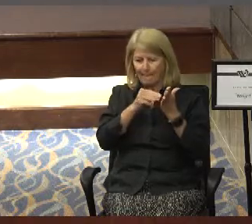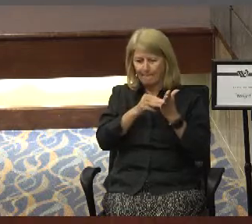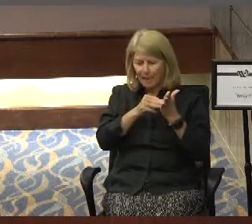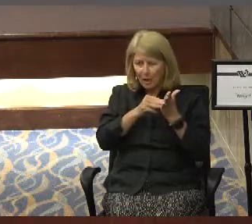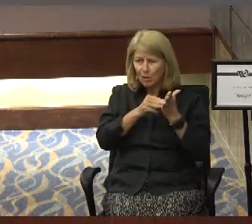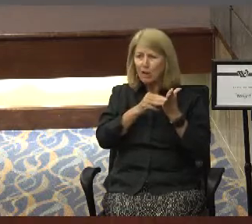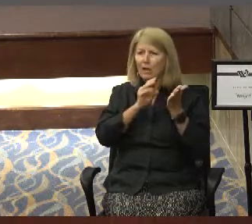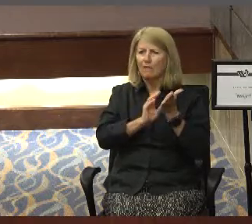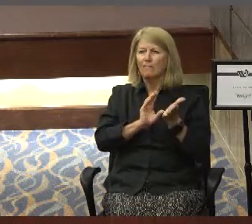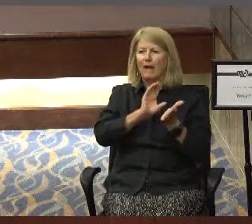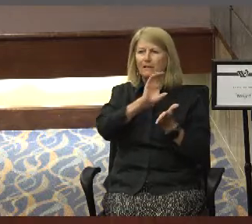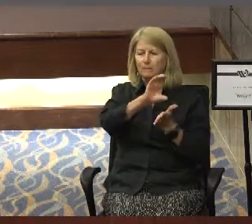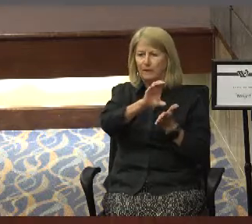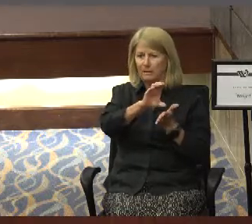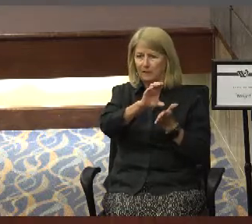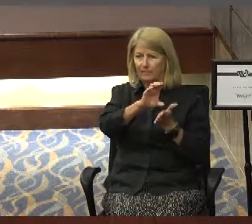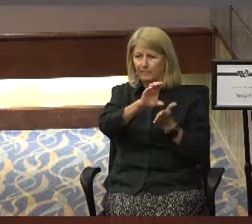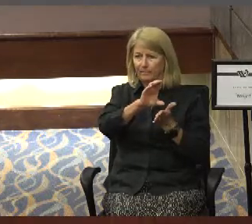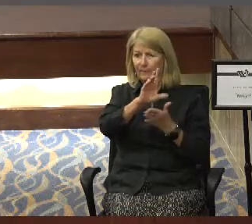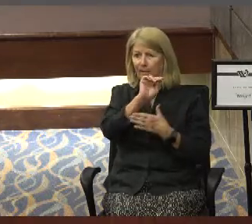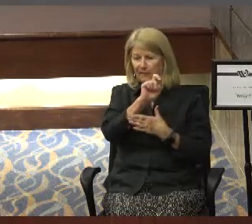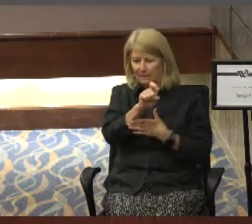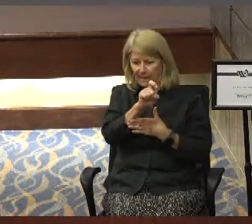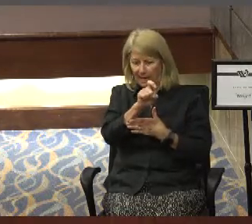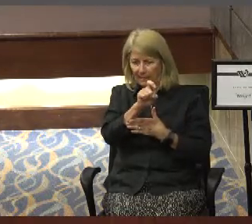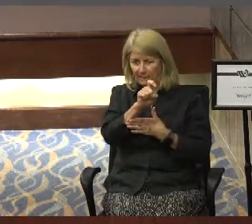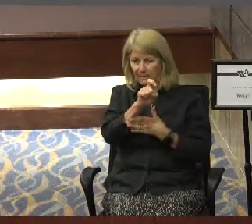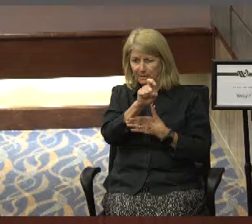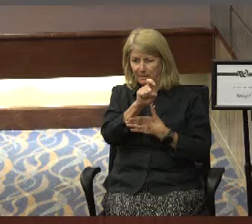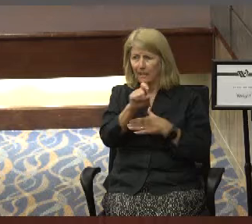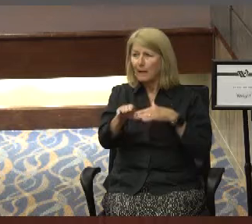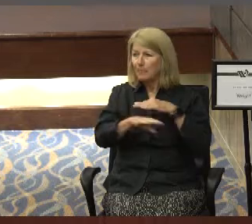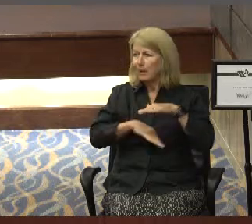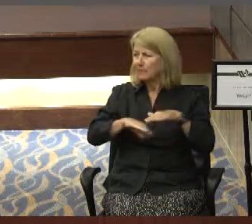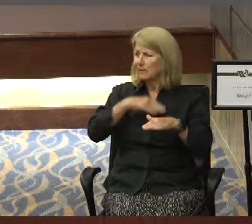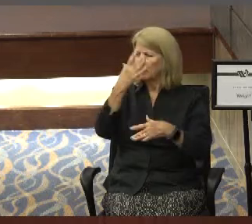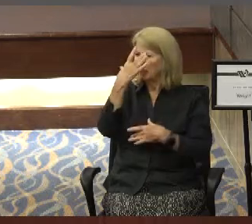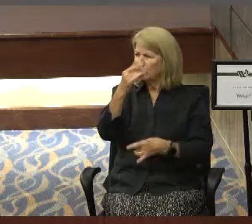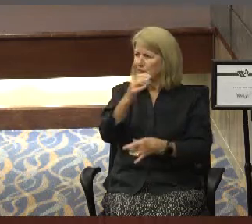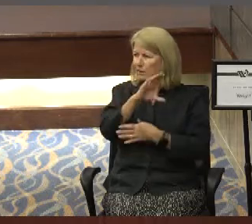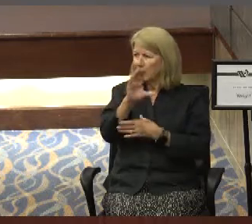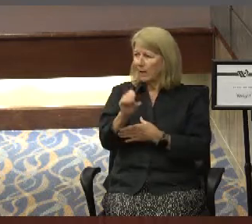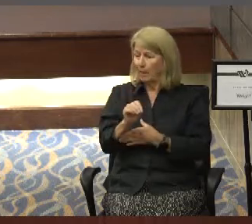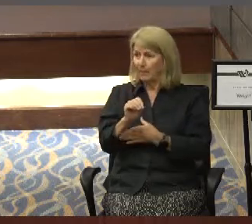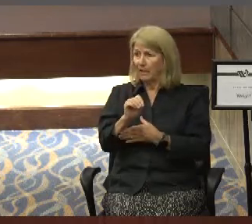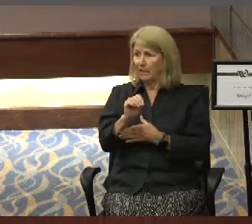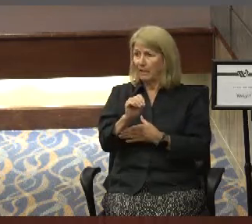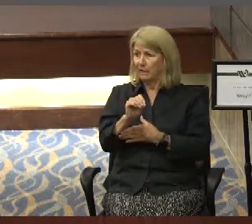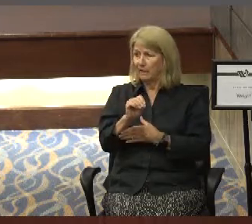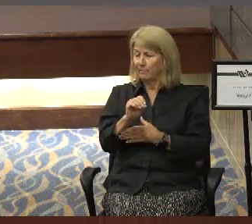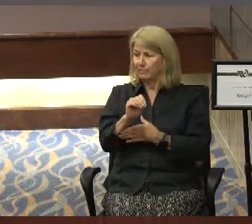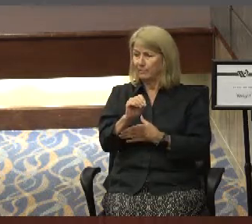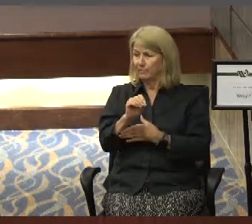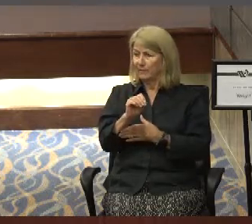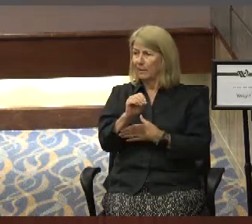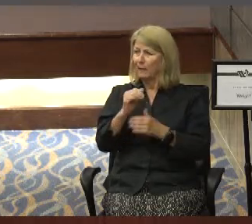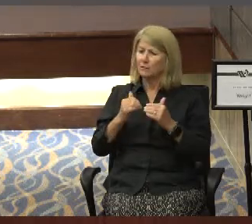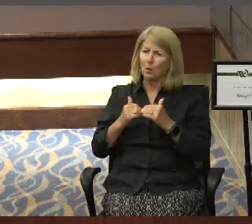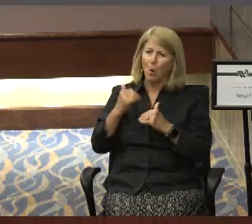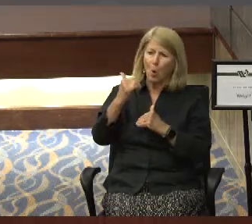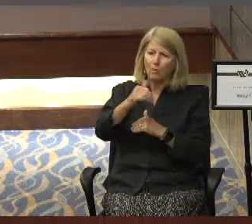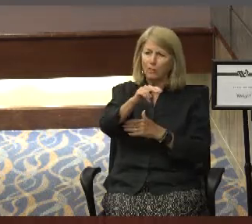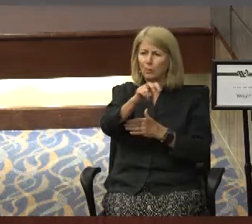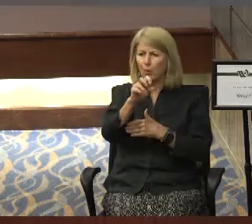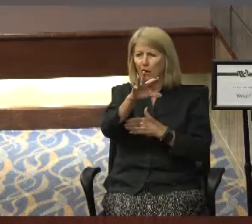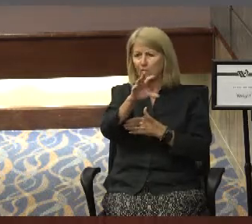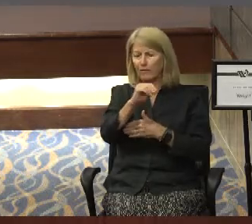investment, which will help our tax base. It's an interesting company. If you do a little bit of diligence on it, it's over 250 years